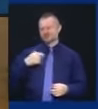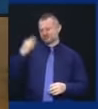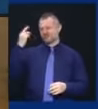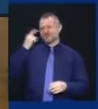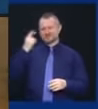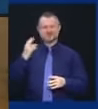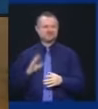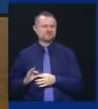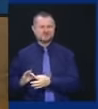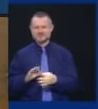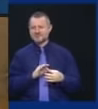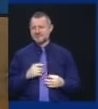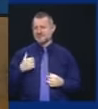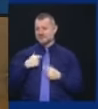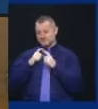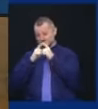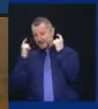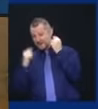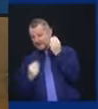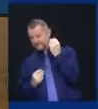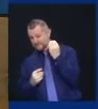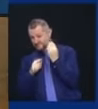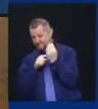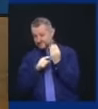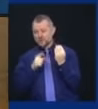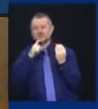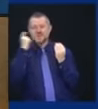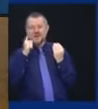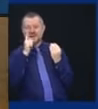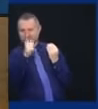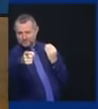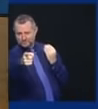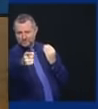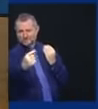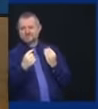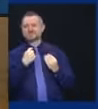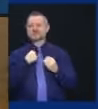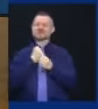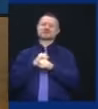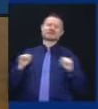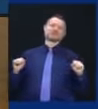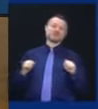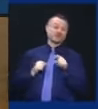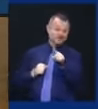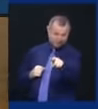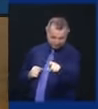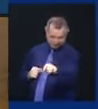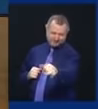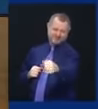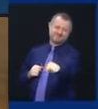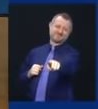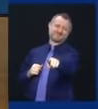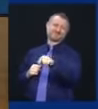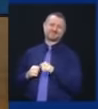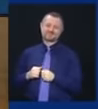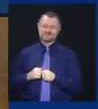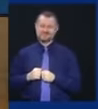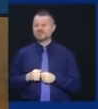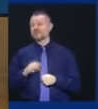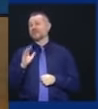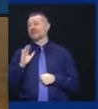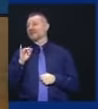I wear this mask for you and you wear your mask for me. That from COVID, unless we are all